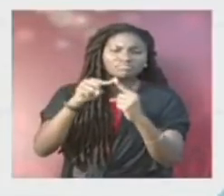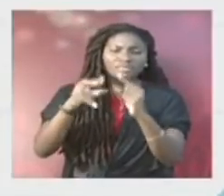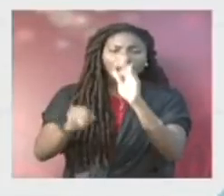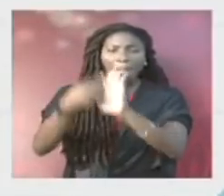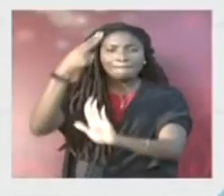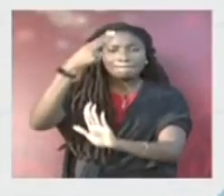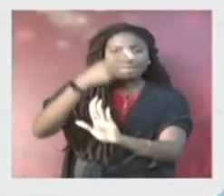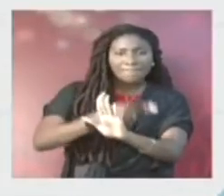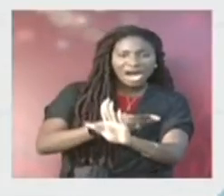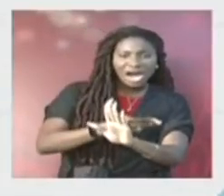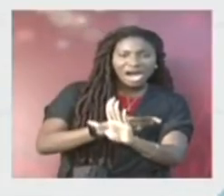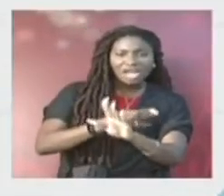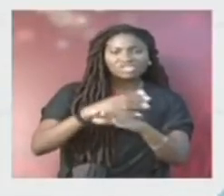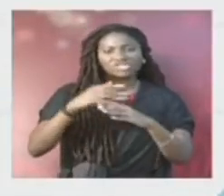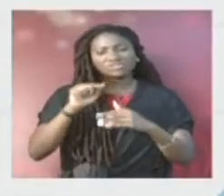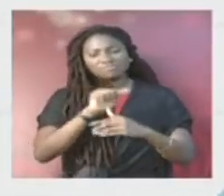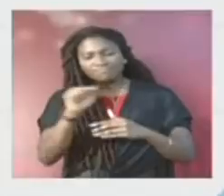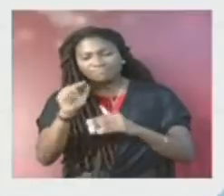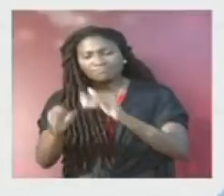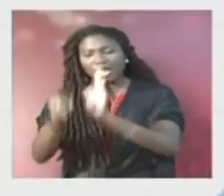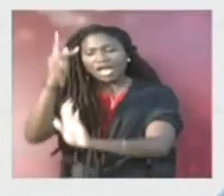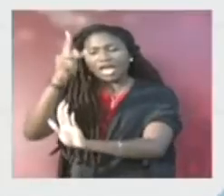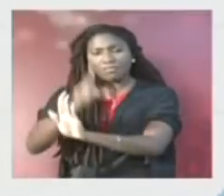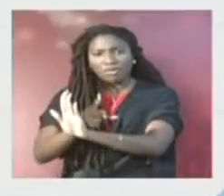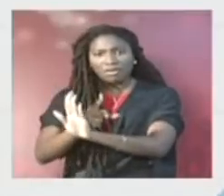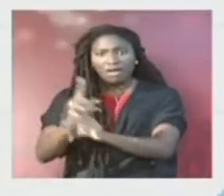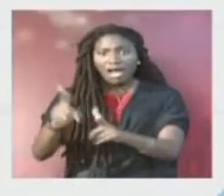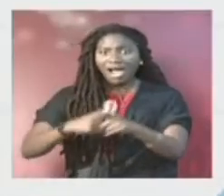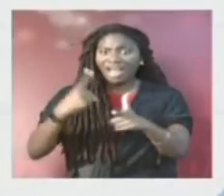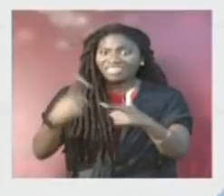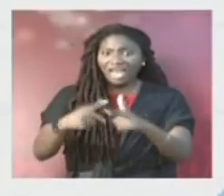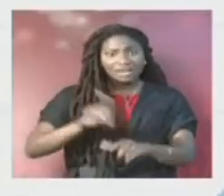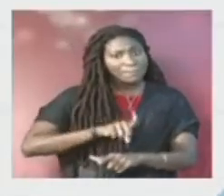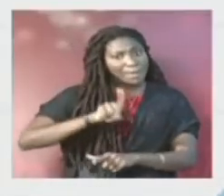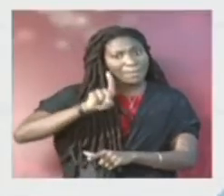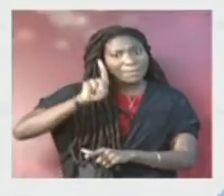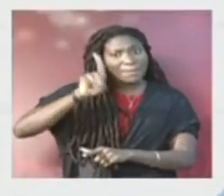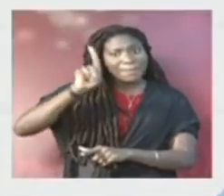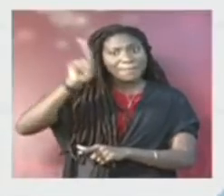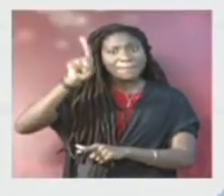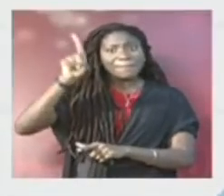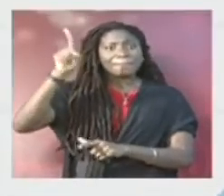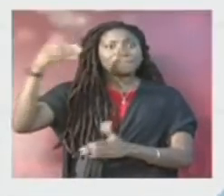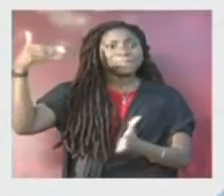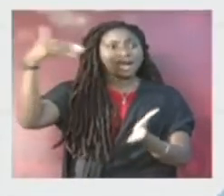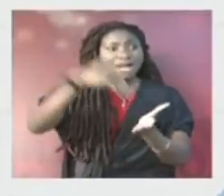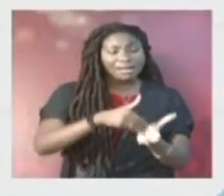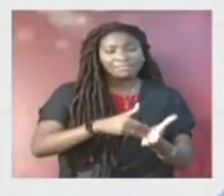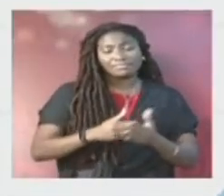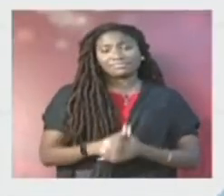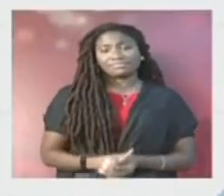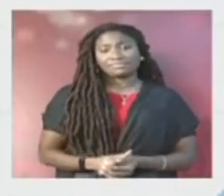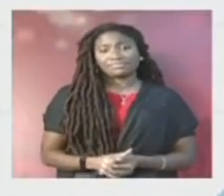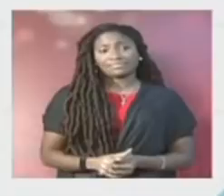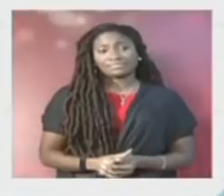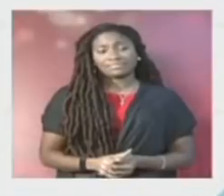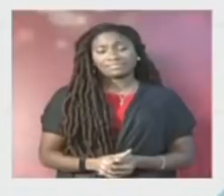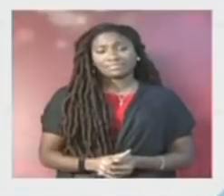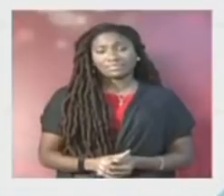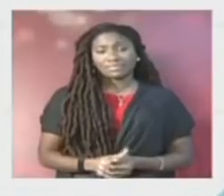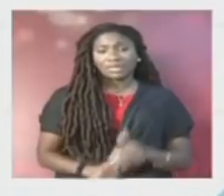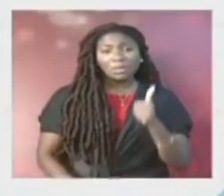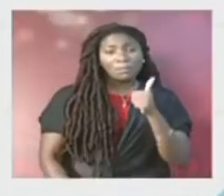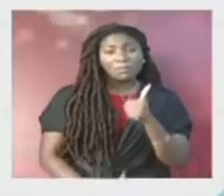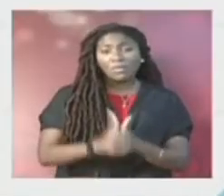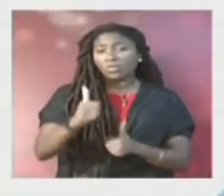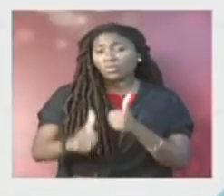into April. And then you see a very steep upward climb again on that right-hand side of our graph. And the most important thing to note